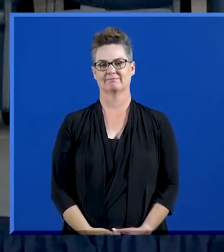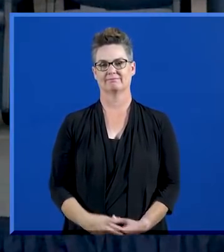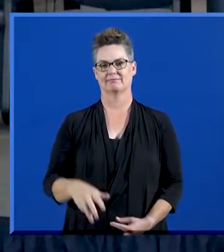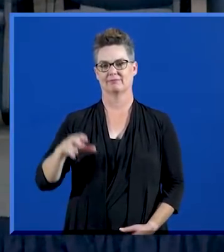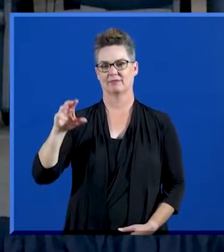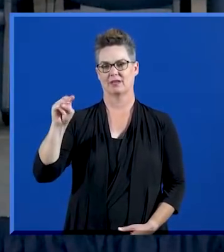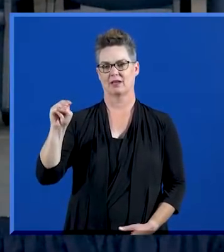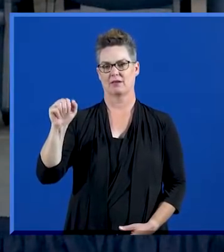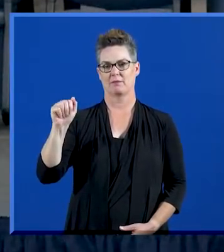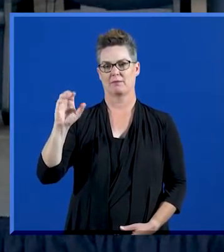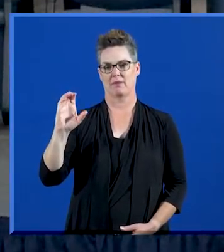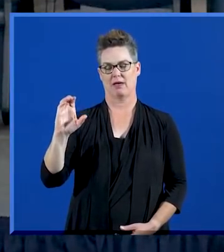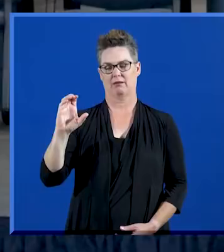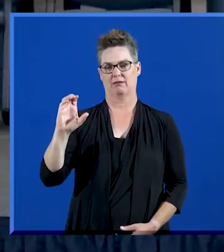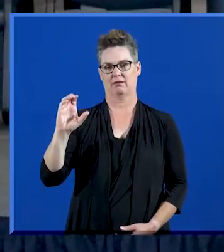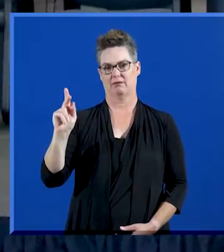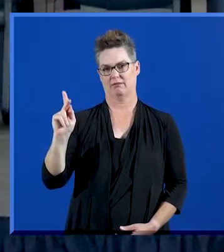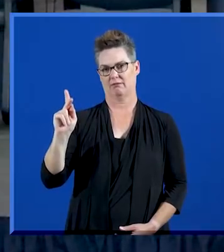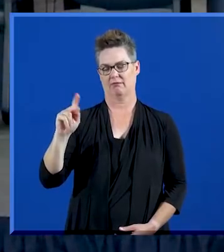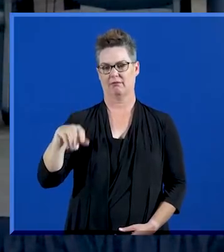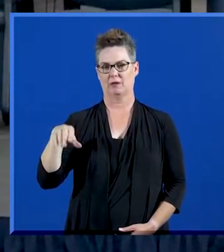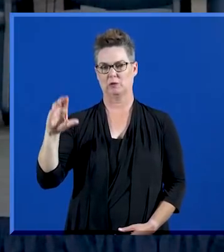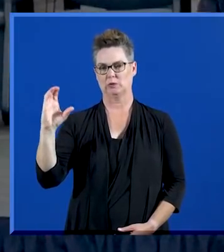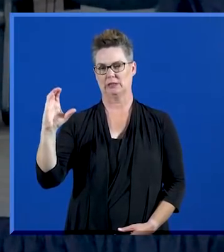Mac Cusinelli.